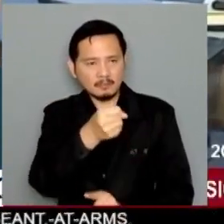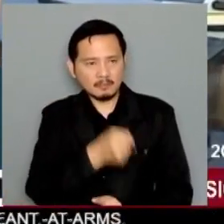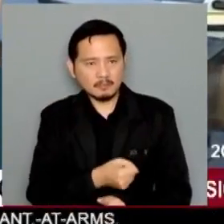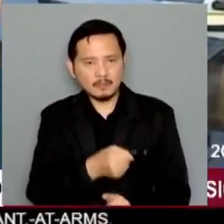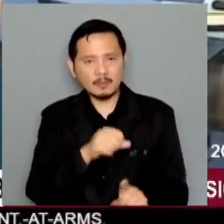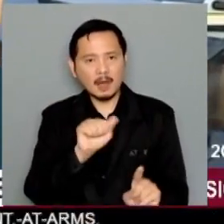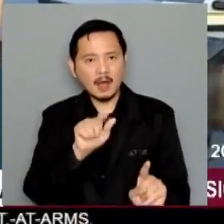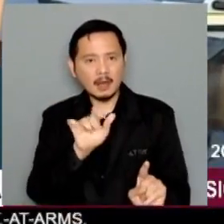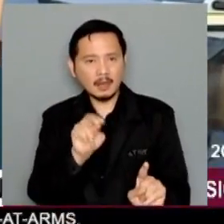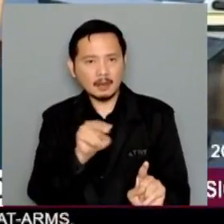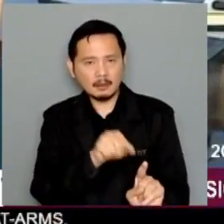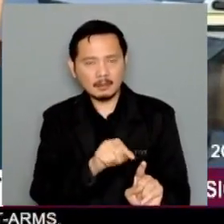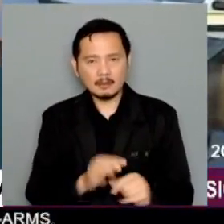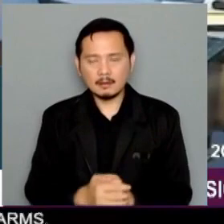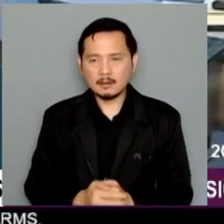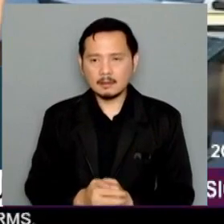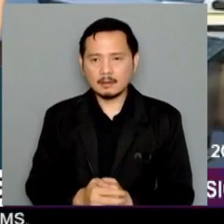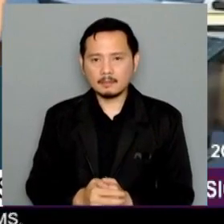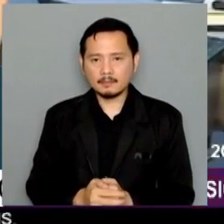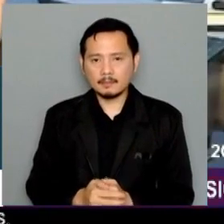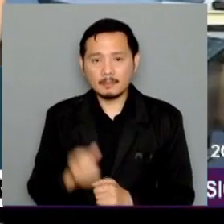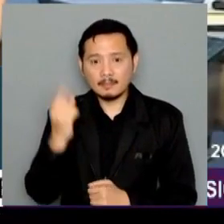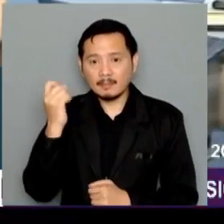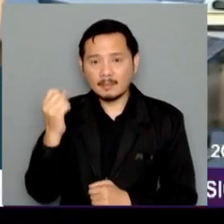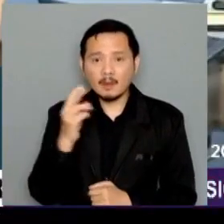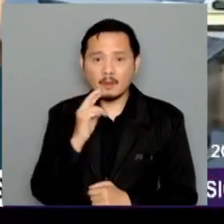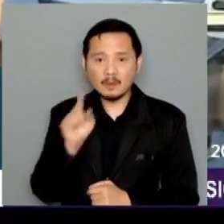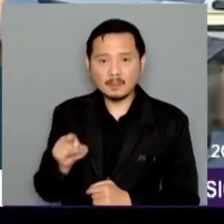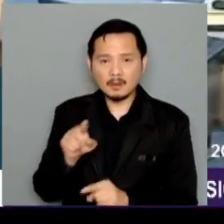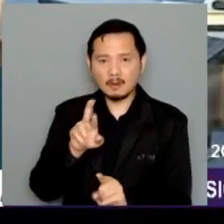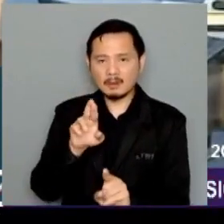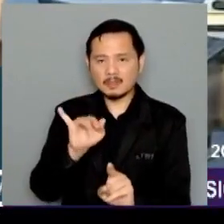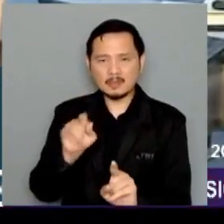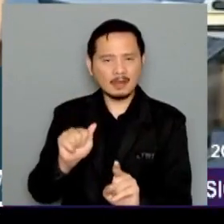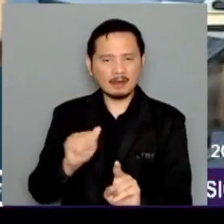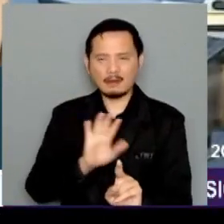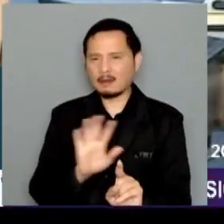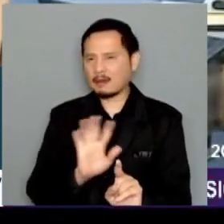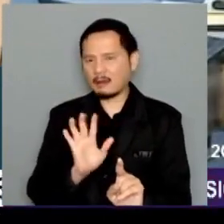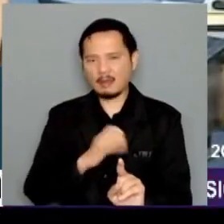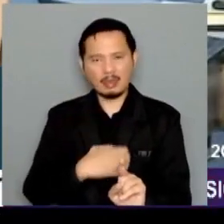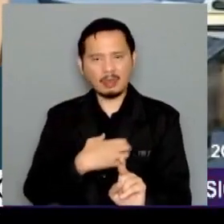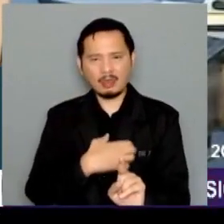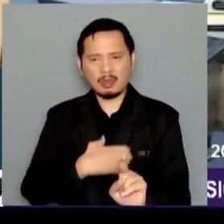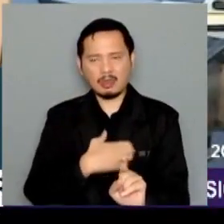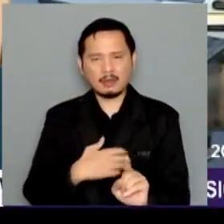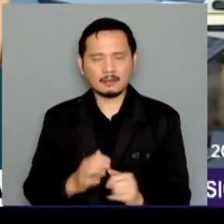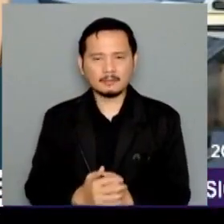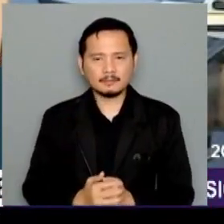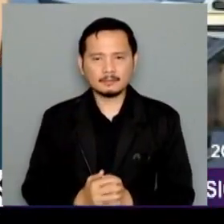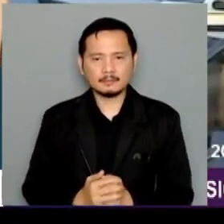did not sit well with Senate Deputy Minority Leader Risa Ontiveros. Hindi pwedeng